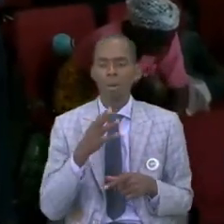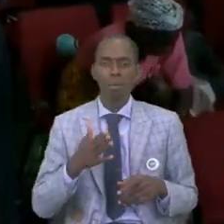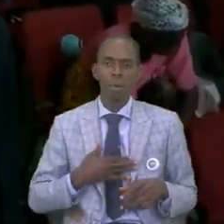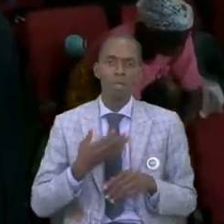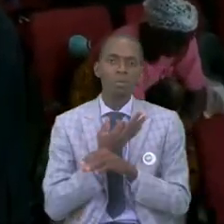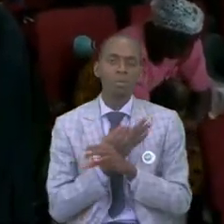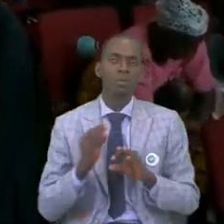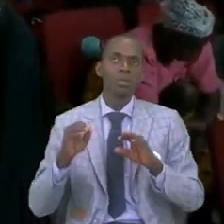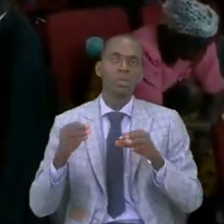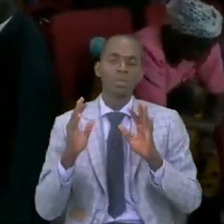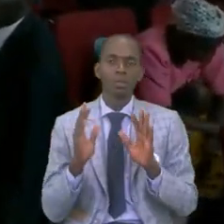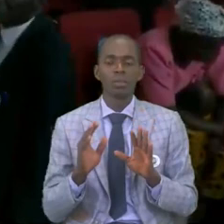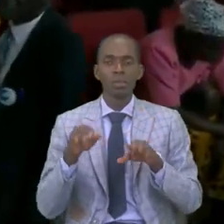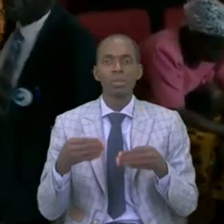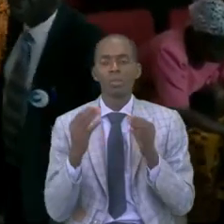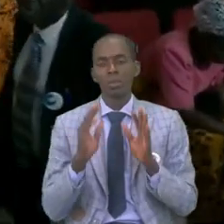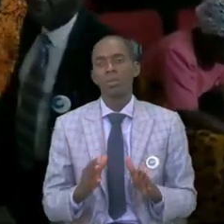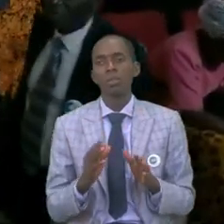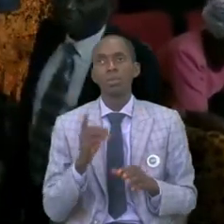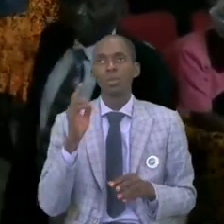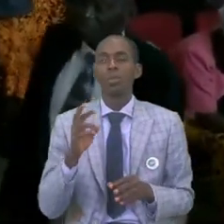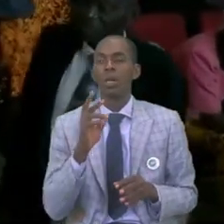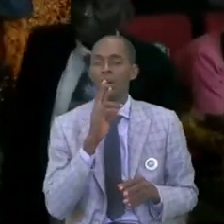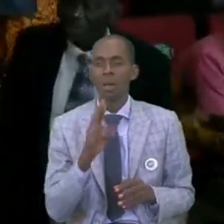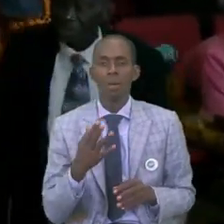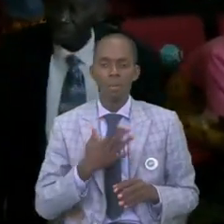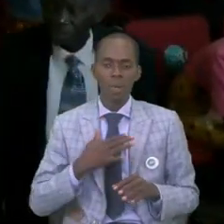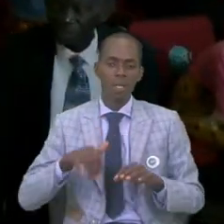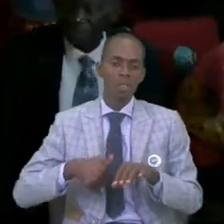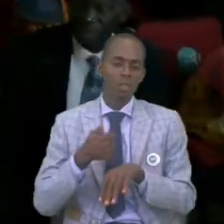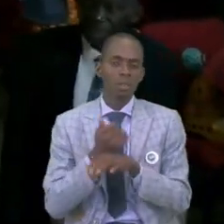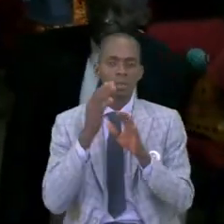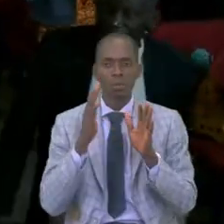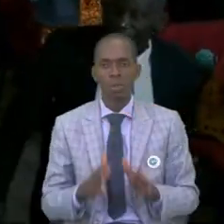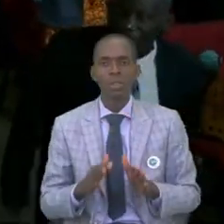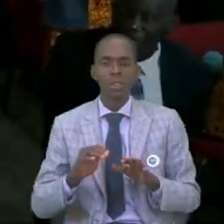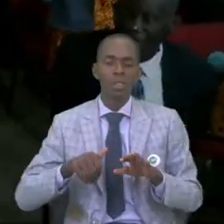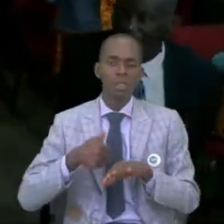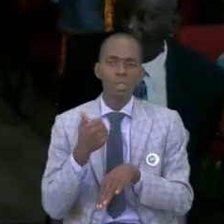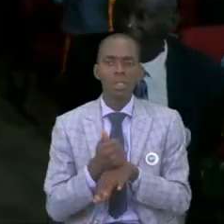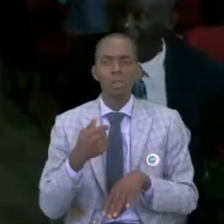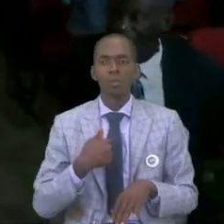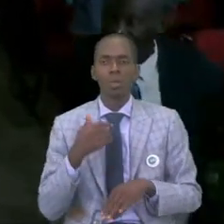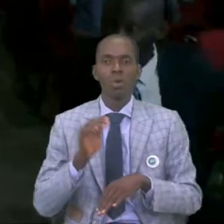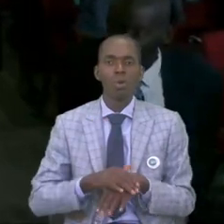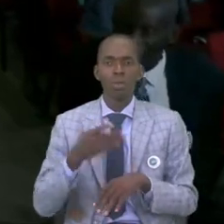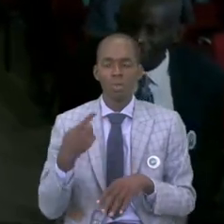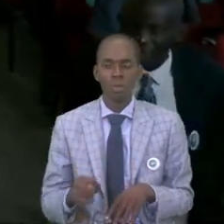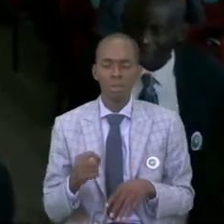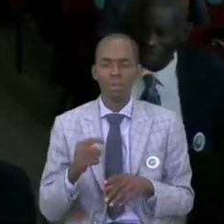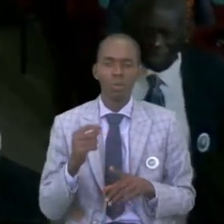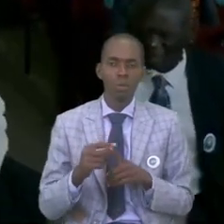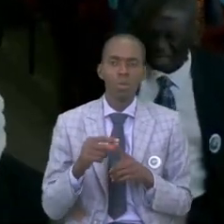You are my establisher. Establish me on the ground of faith. You